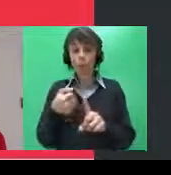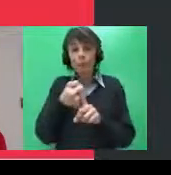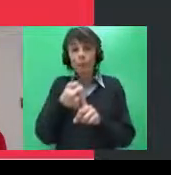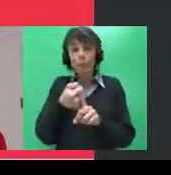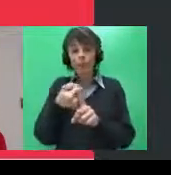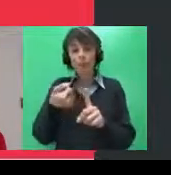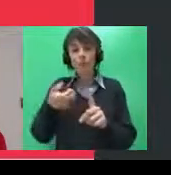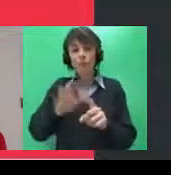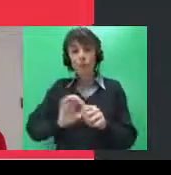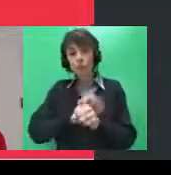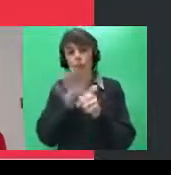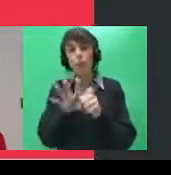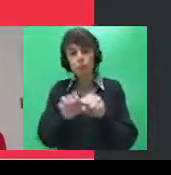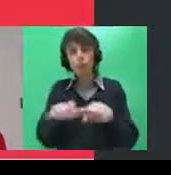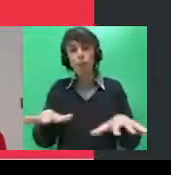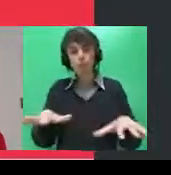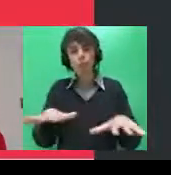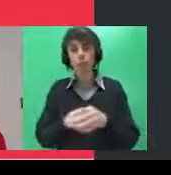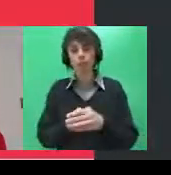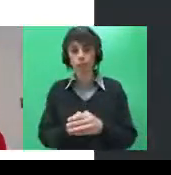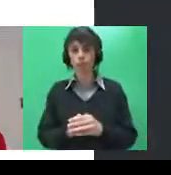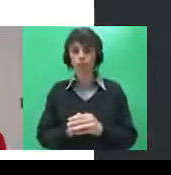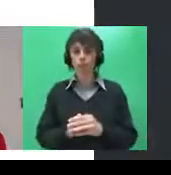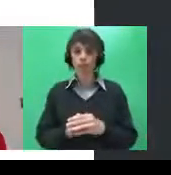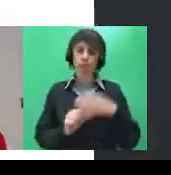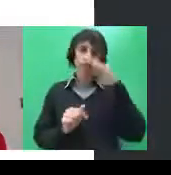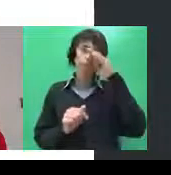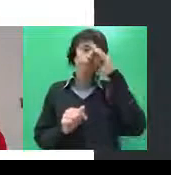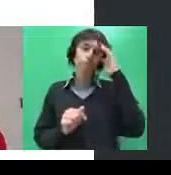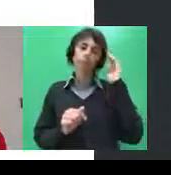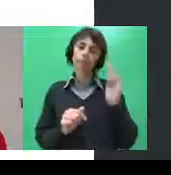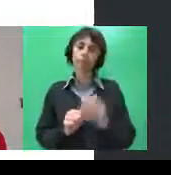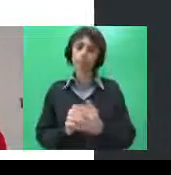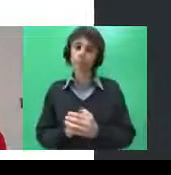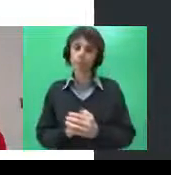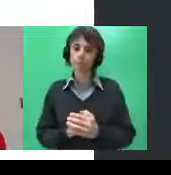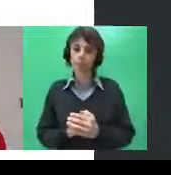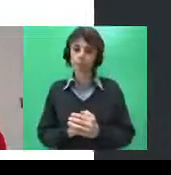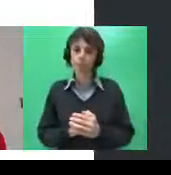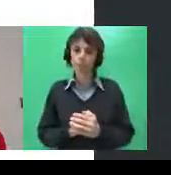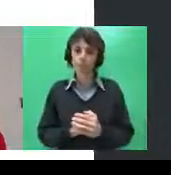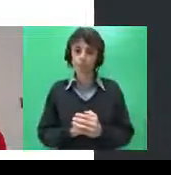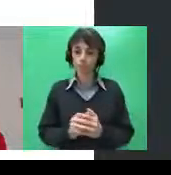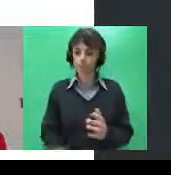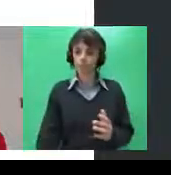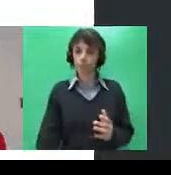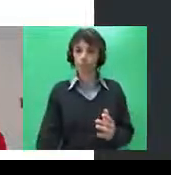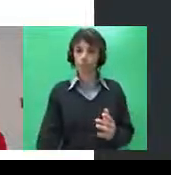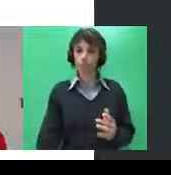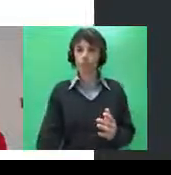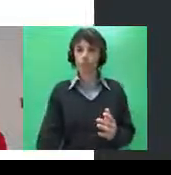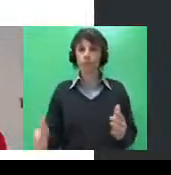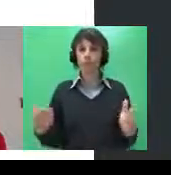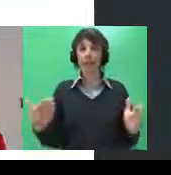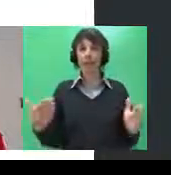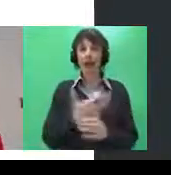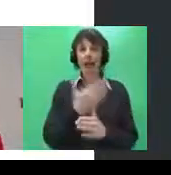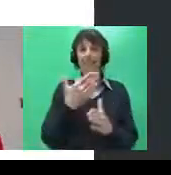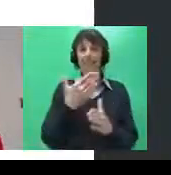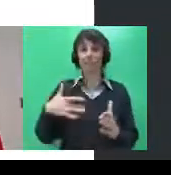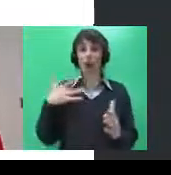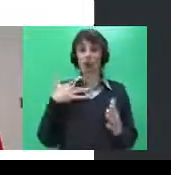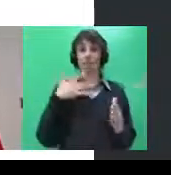brought. Barry touched on a bit of this. Next slide, please. So we're going to start with the Active Lives survey. Now, I appreciate many of you will be